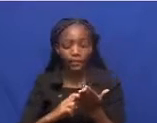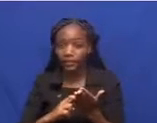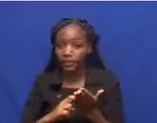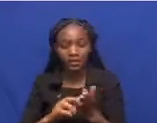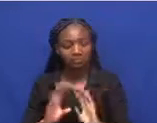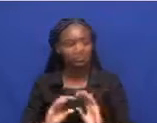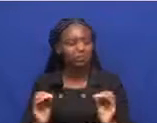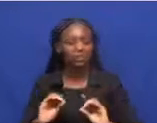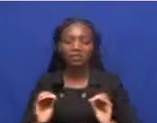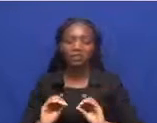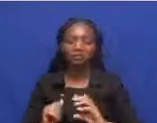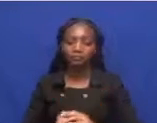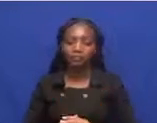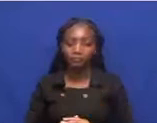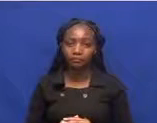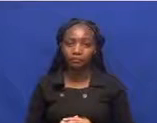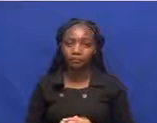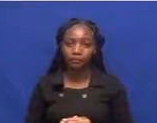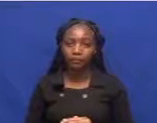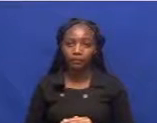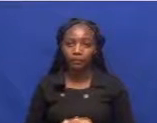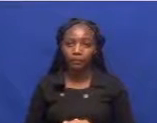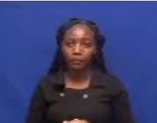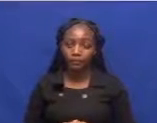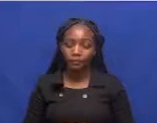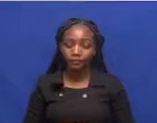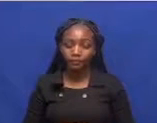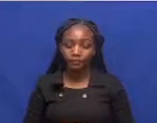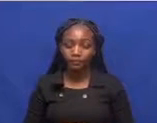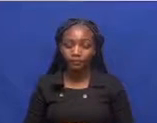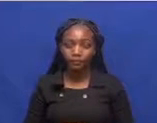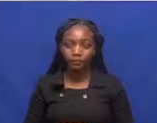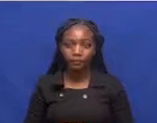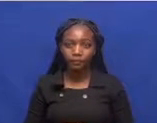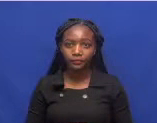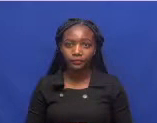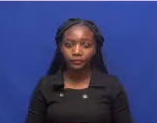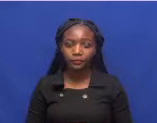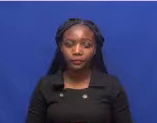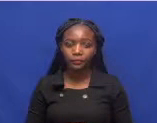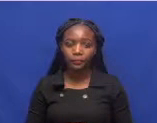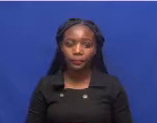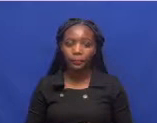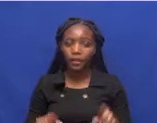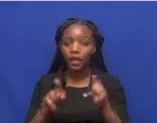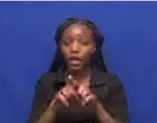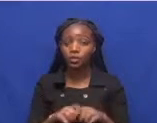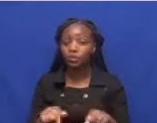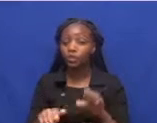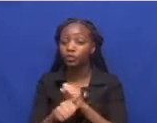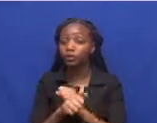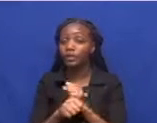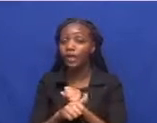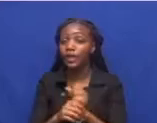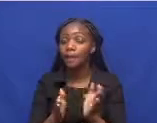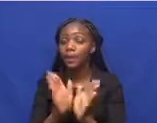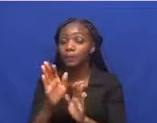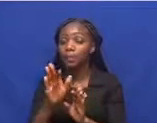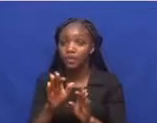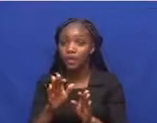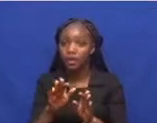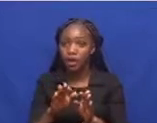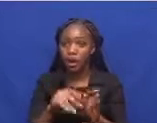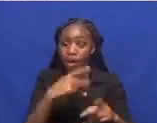from public-private partnership to a leasing project of medical equipment under public procurement process. Under the